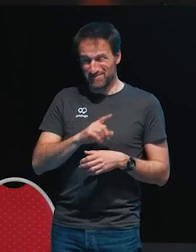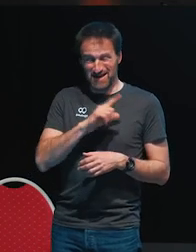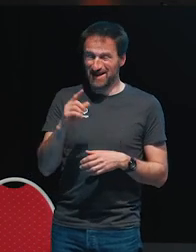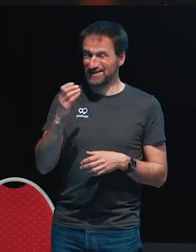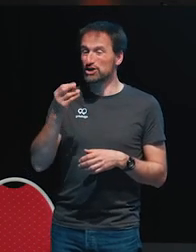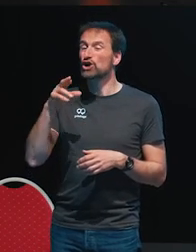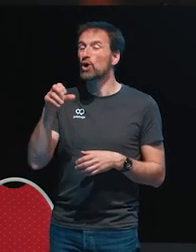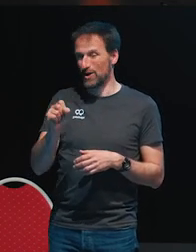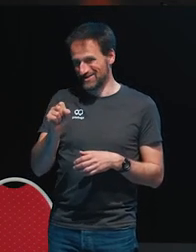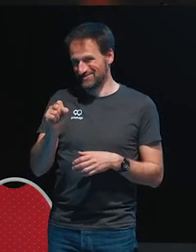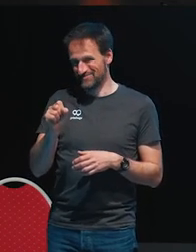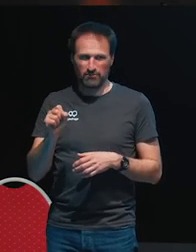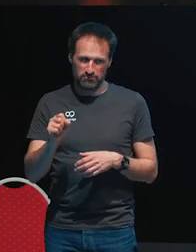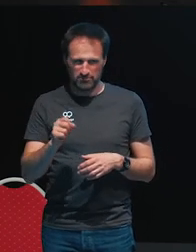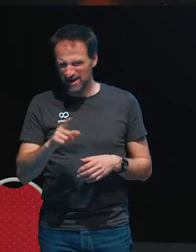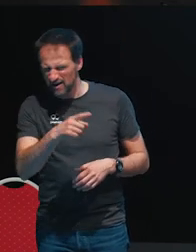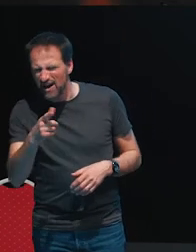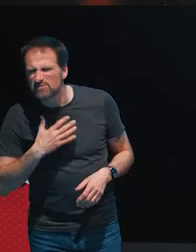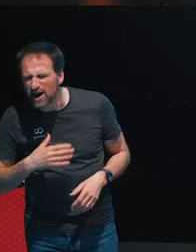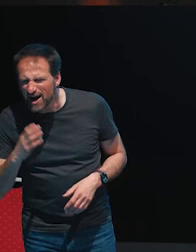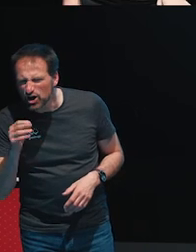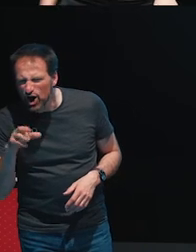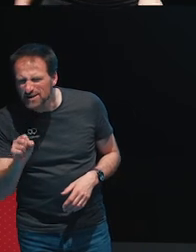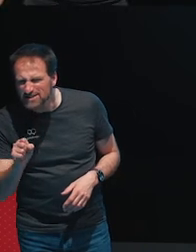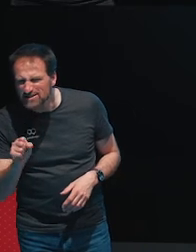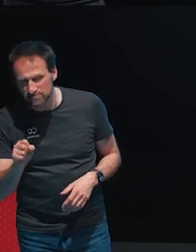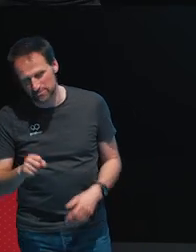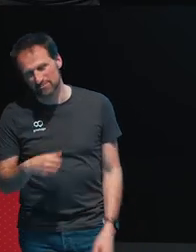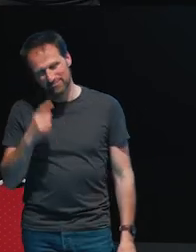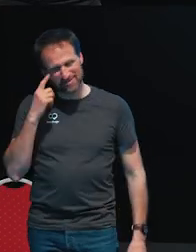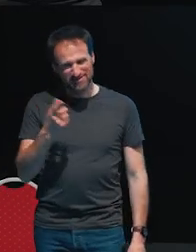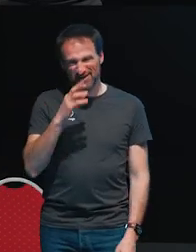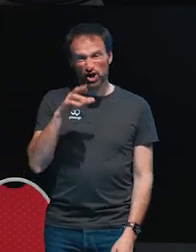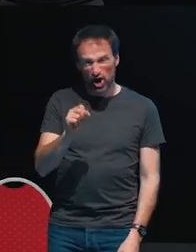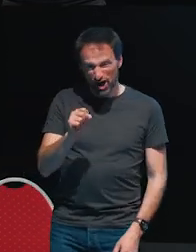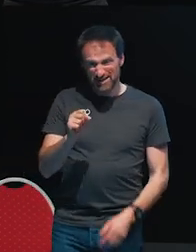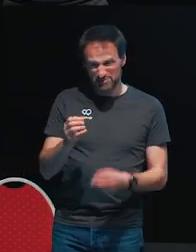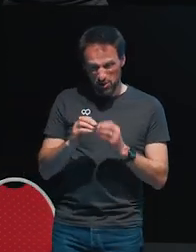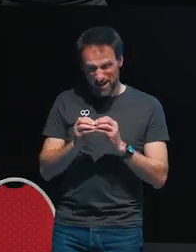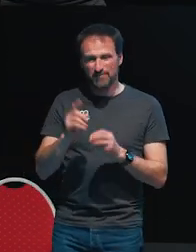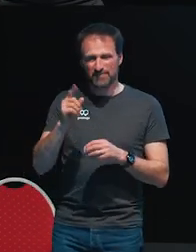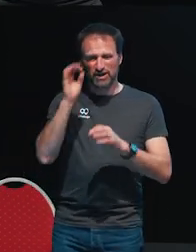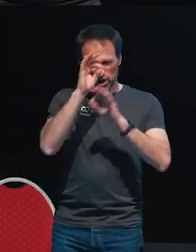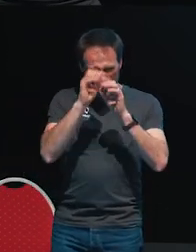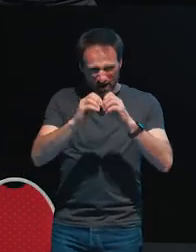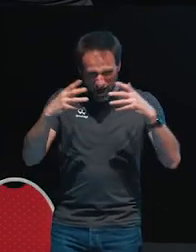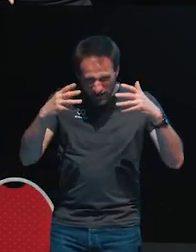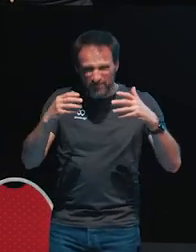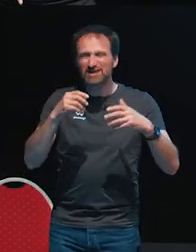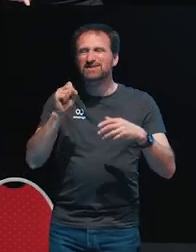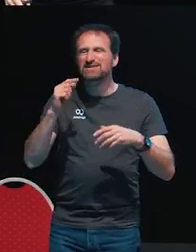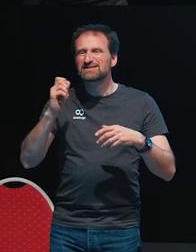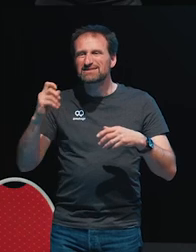Don't lie to me. Nobody likes cores, because when you get a cores issue, the first thing you do is you open up Google, you type in cores, you go to Stack Overflow, and this